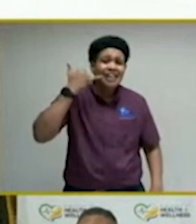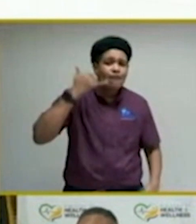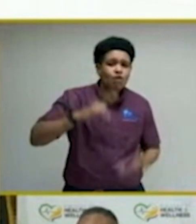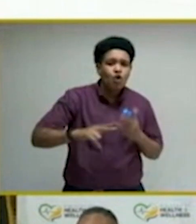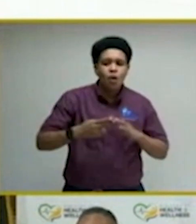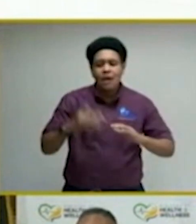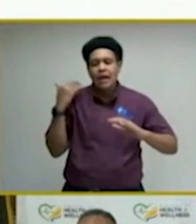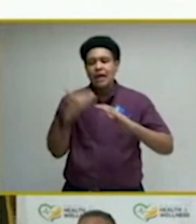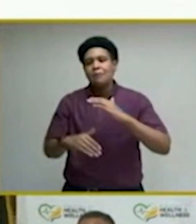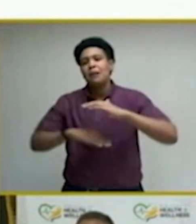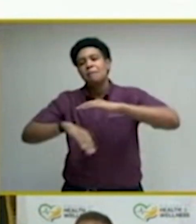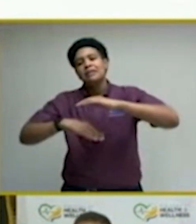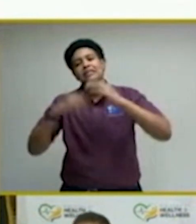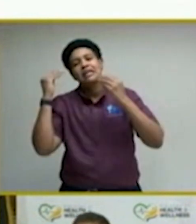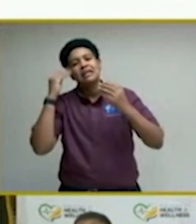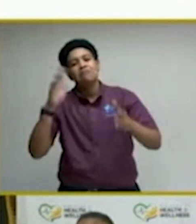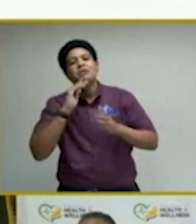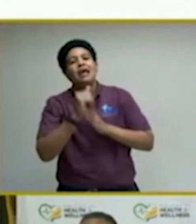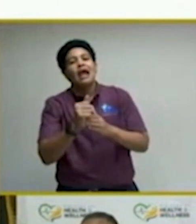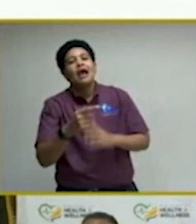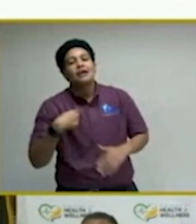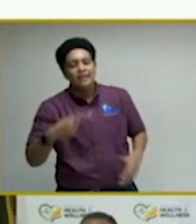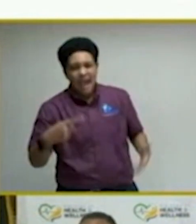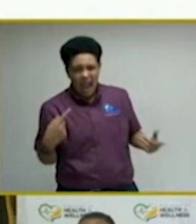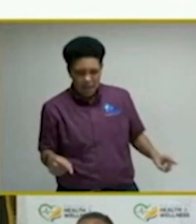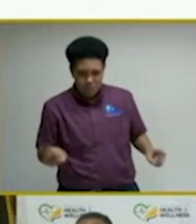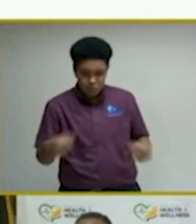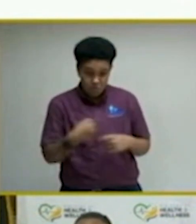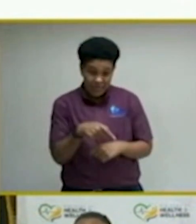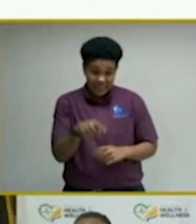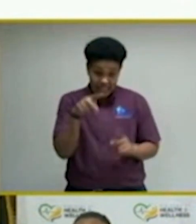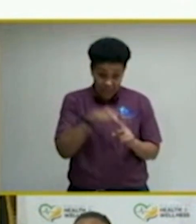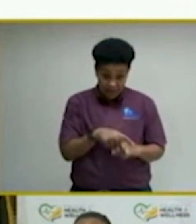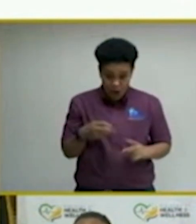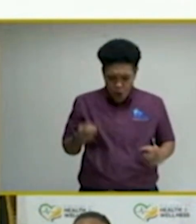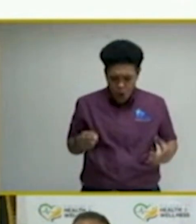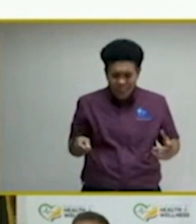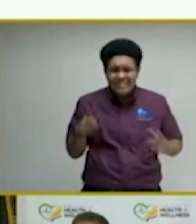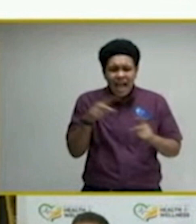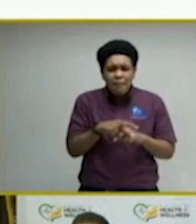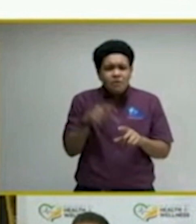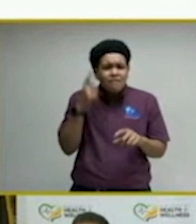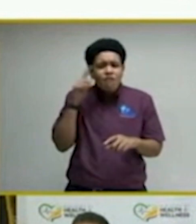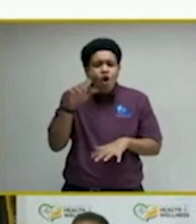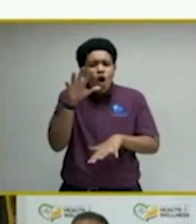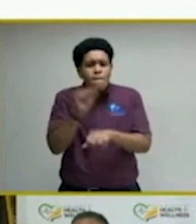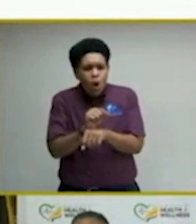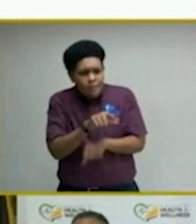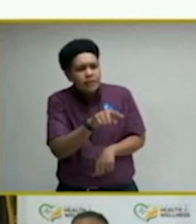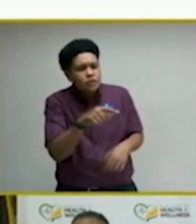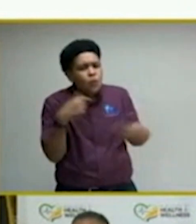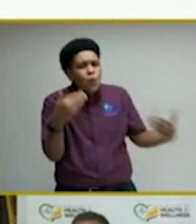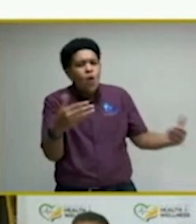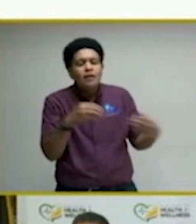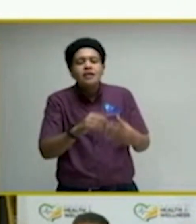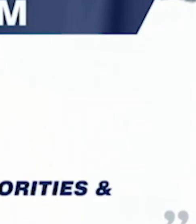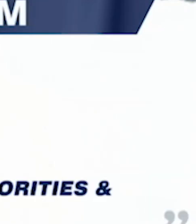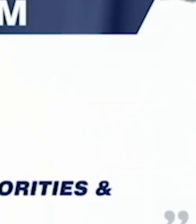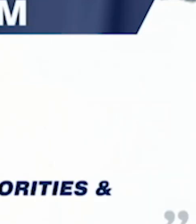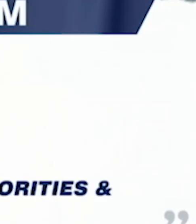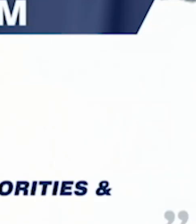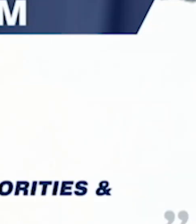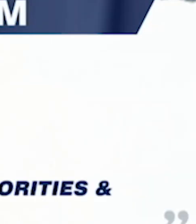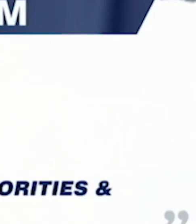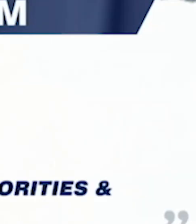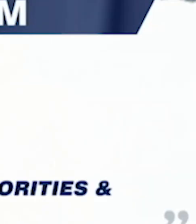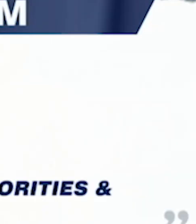information that will guide us. Mr. Bryan says people can make the application for appointment in different ways. Firstly, through a call center which will be